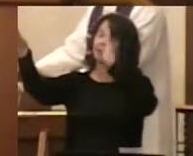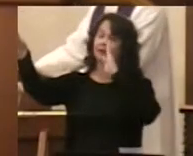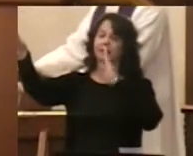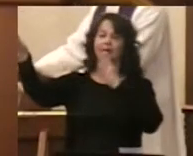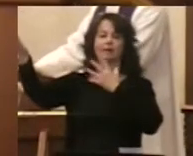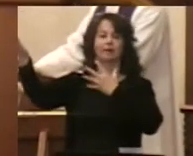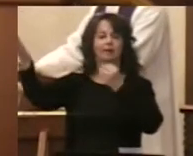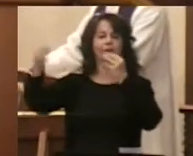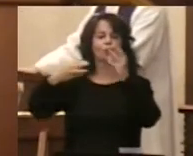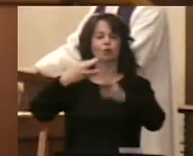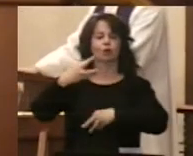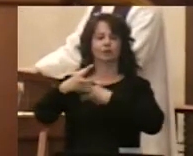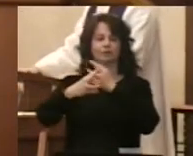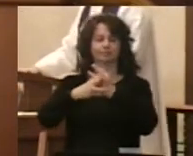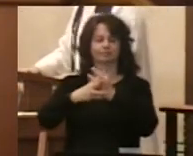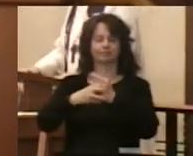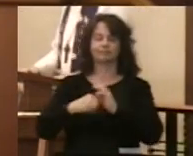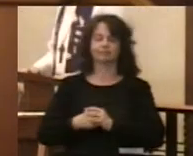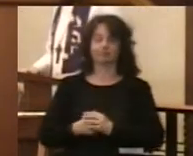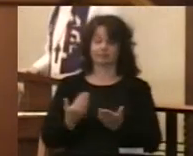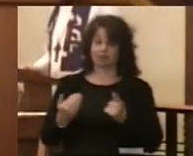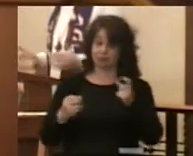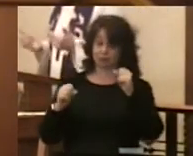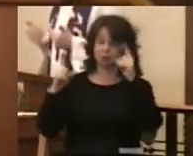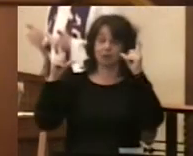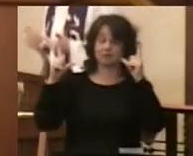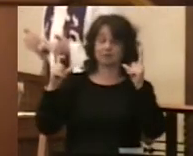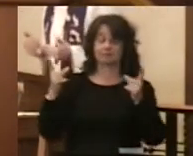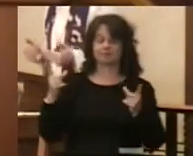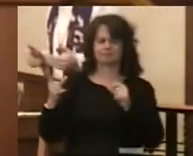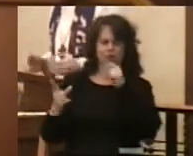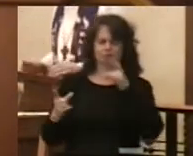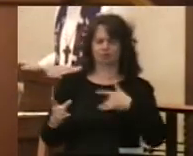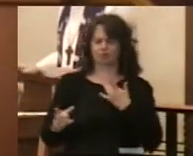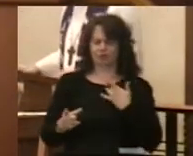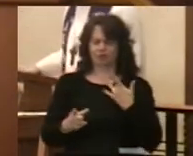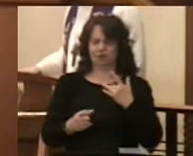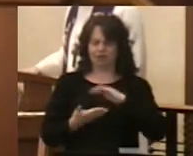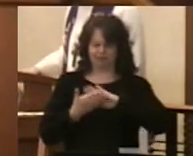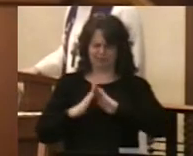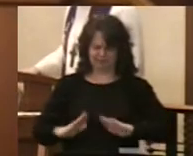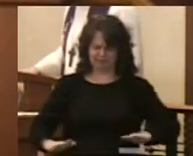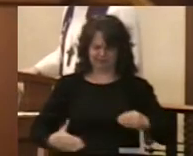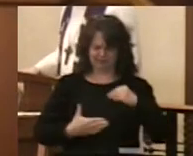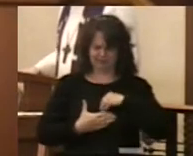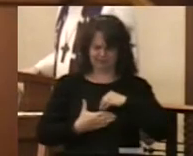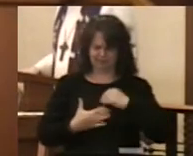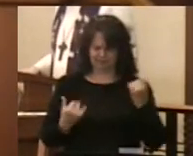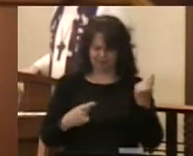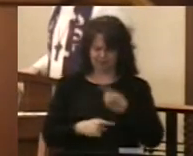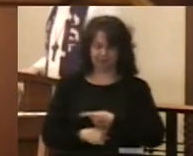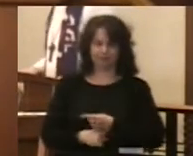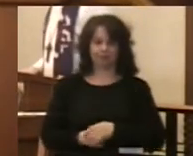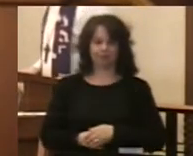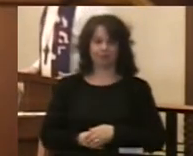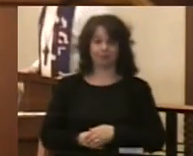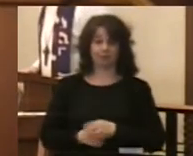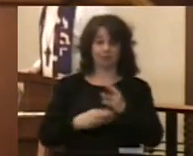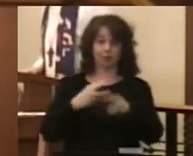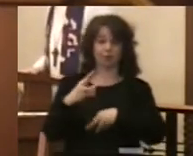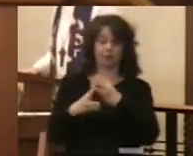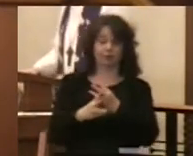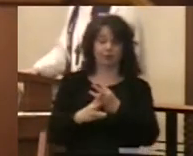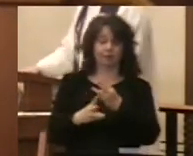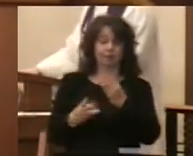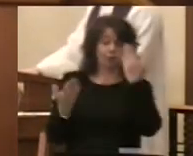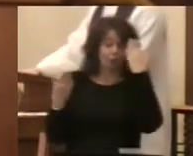world as well. That might come as a surprise to you. You may not feel that peace yet today. And though the world may not know